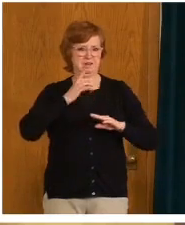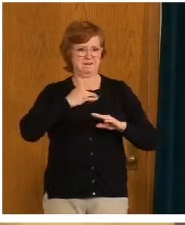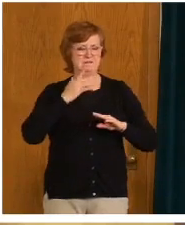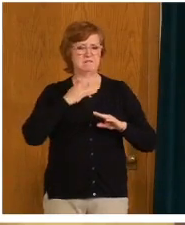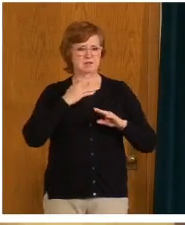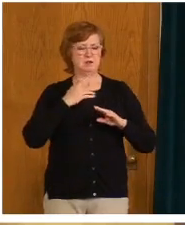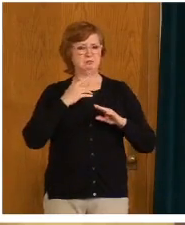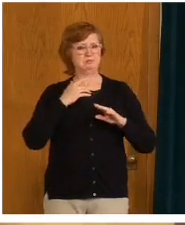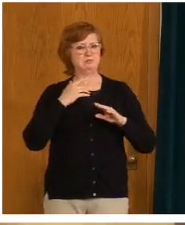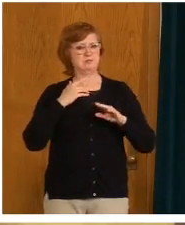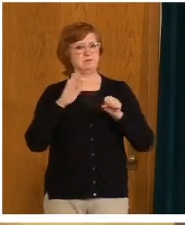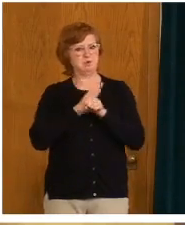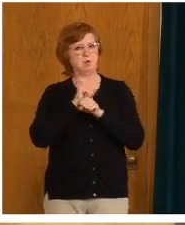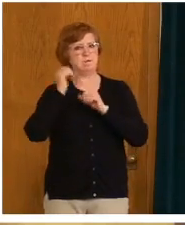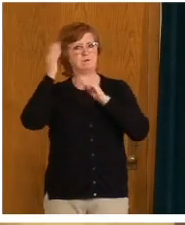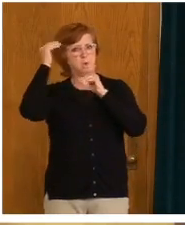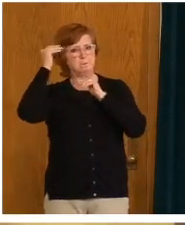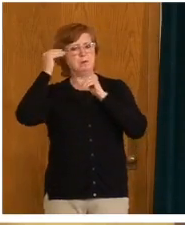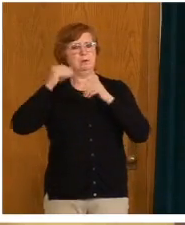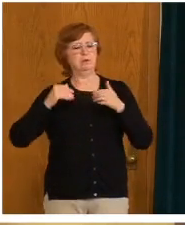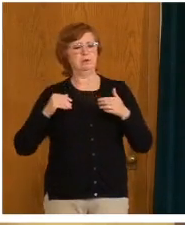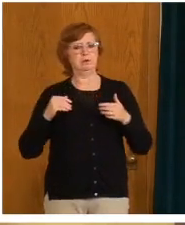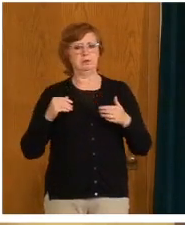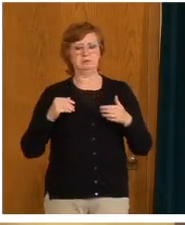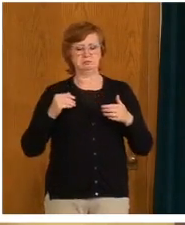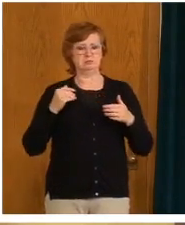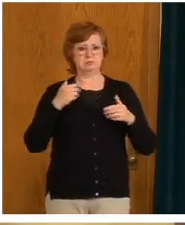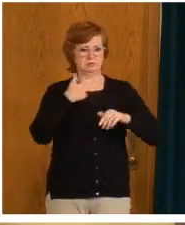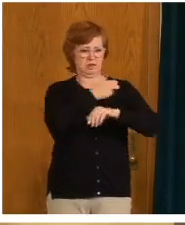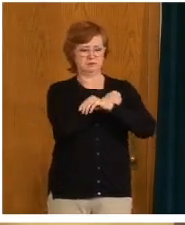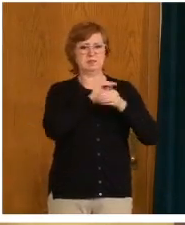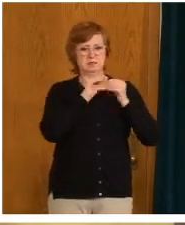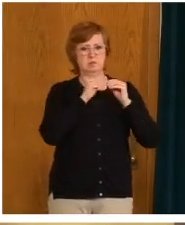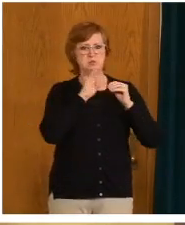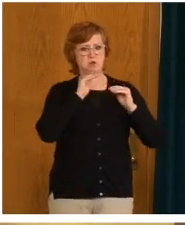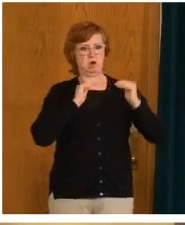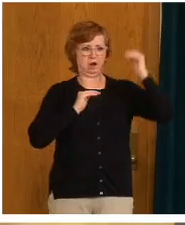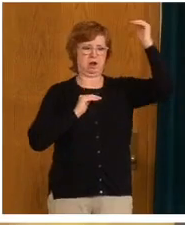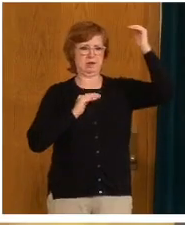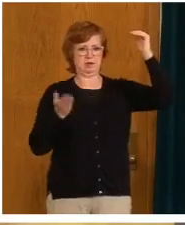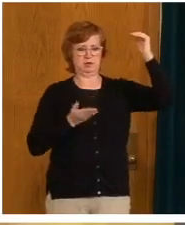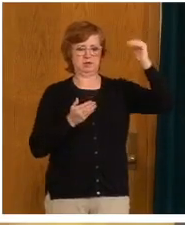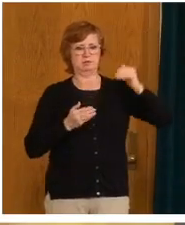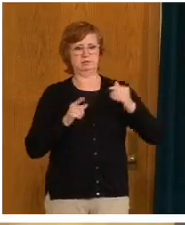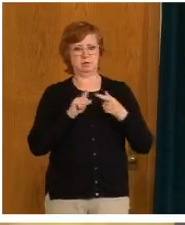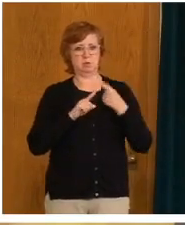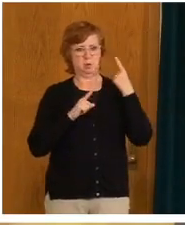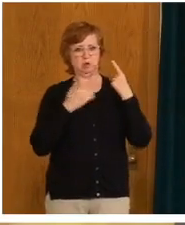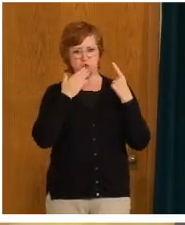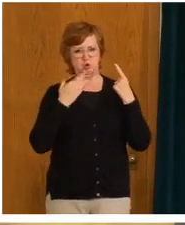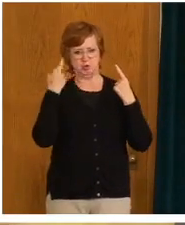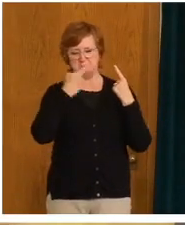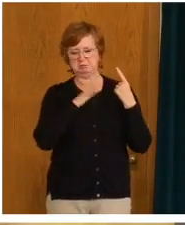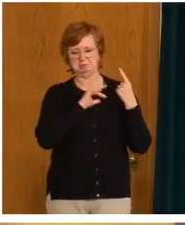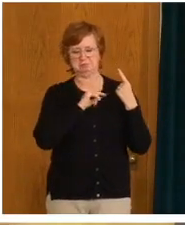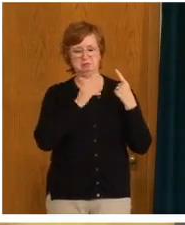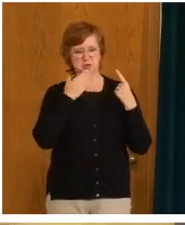vaccine uptake will be among some of the highest ultimately in the nation. Second, the incentive is